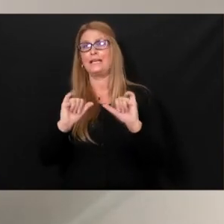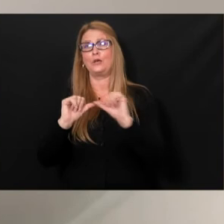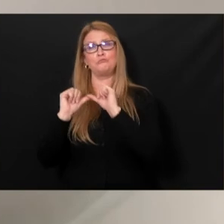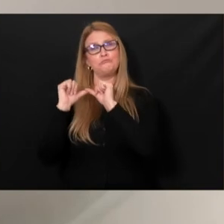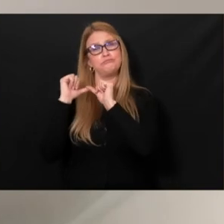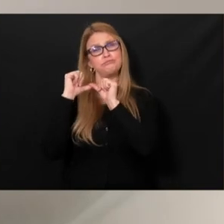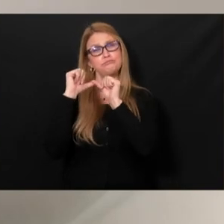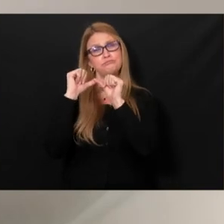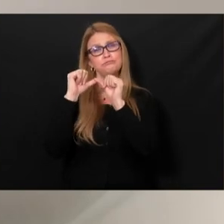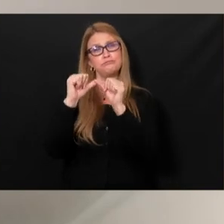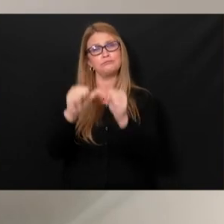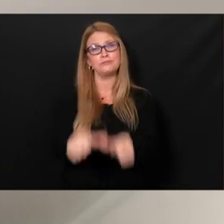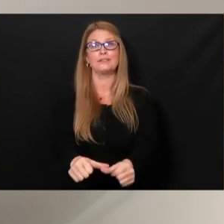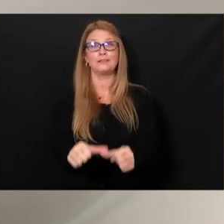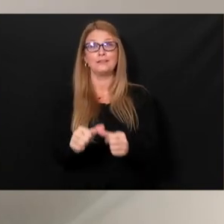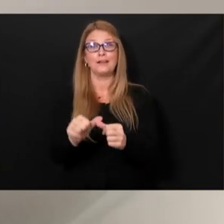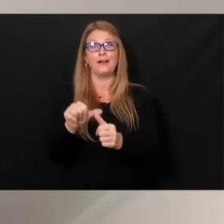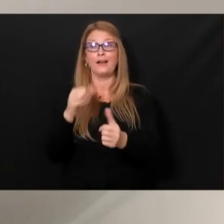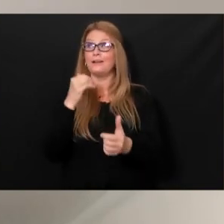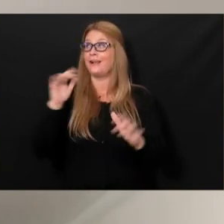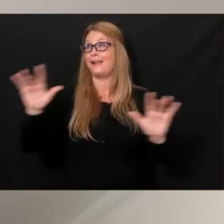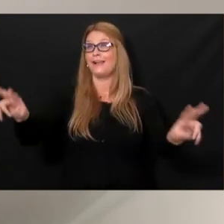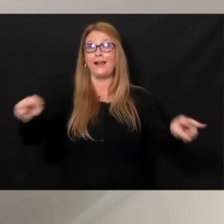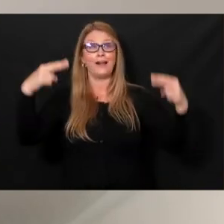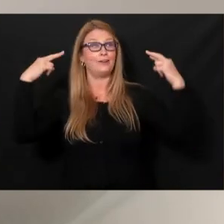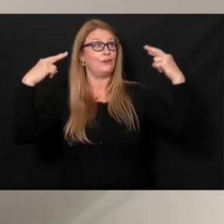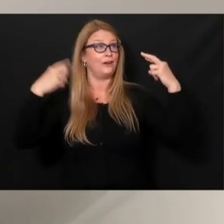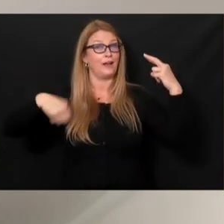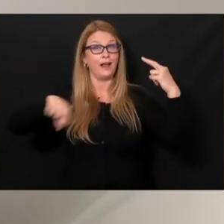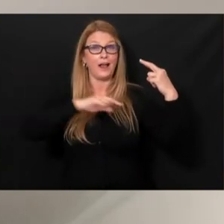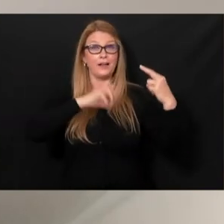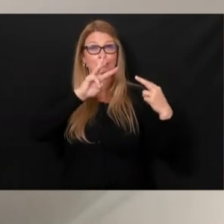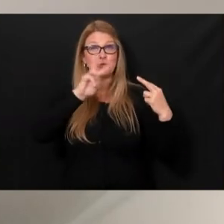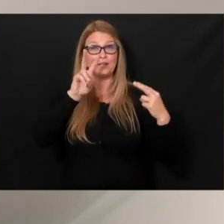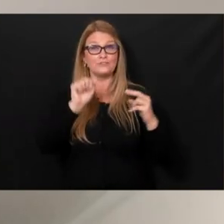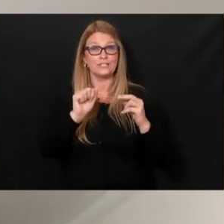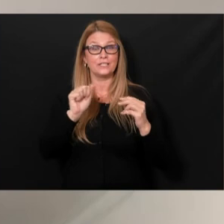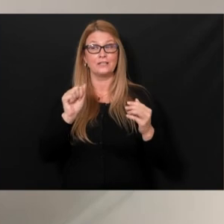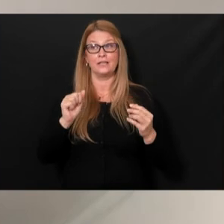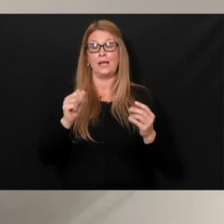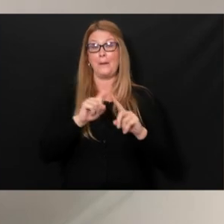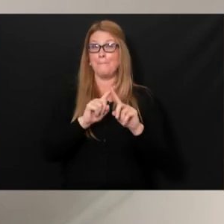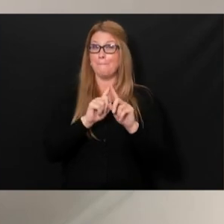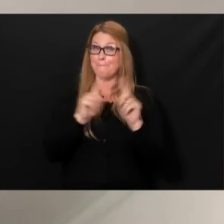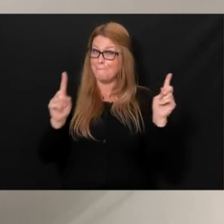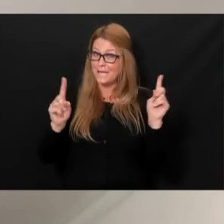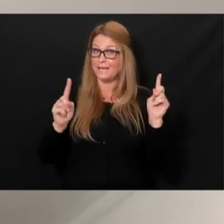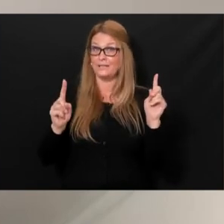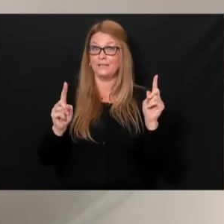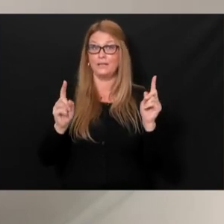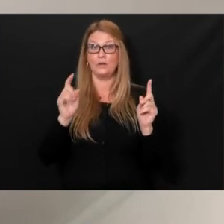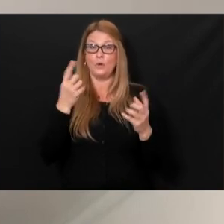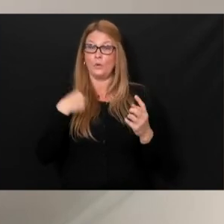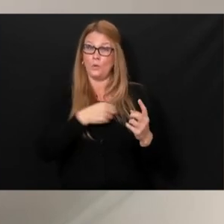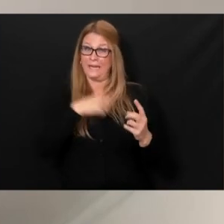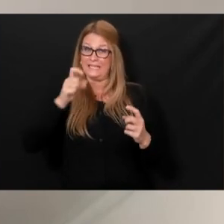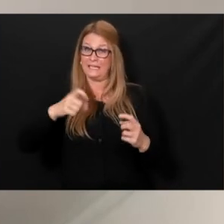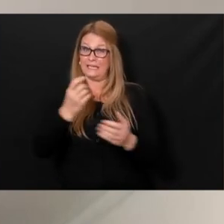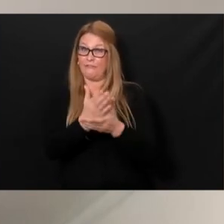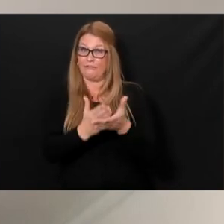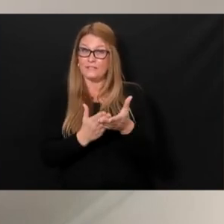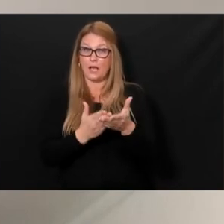for many others to follow, but this light comes with some consistent warnings that we all